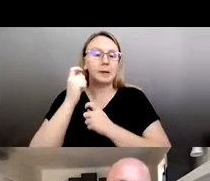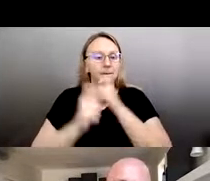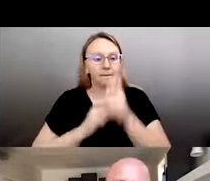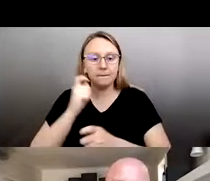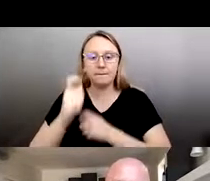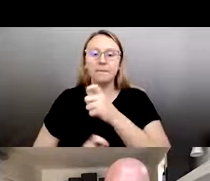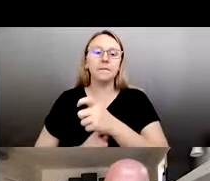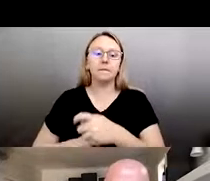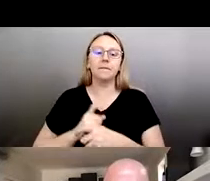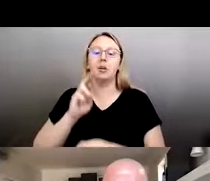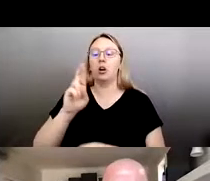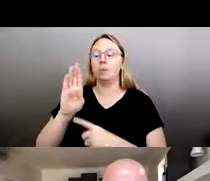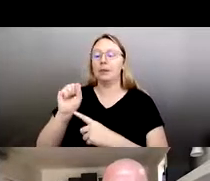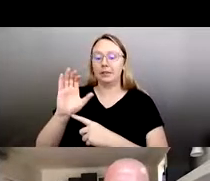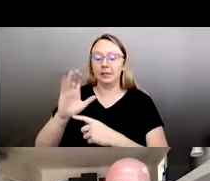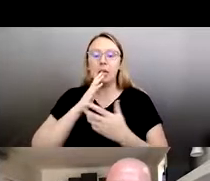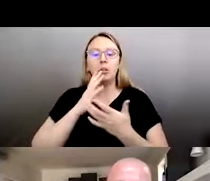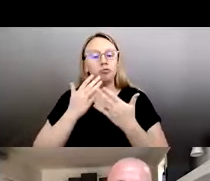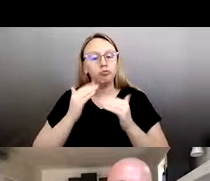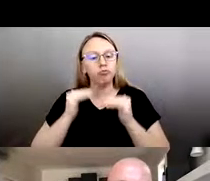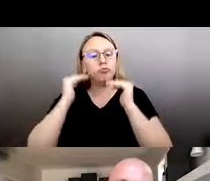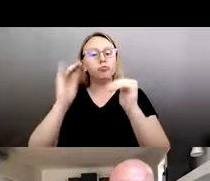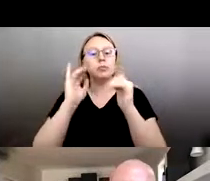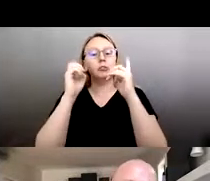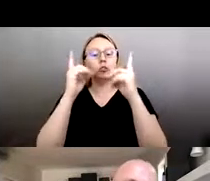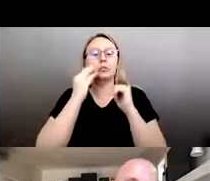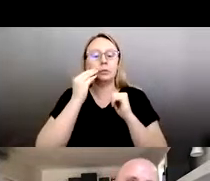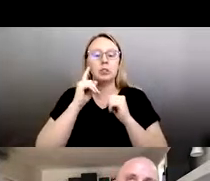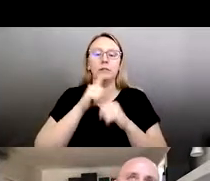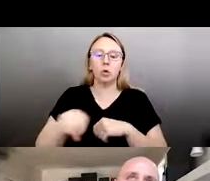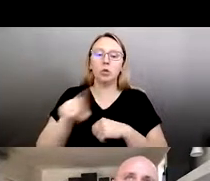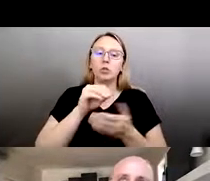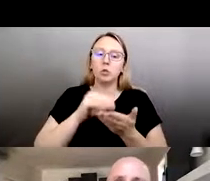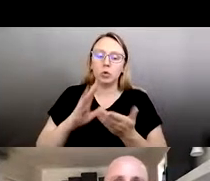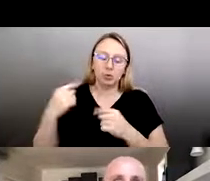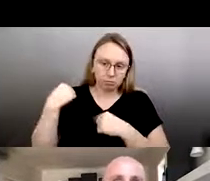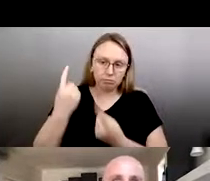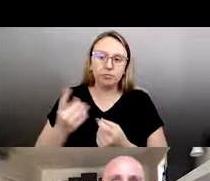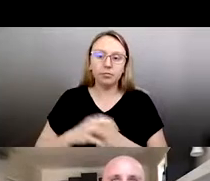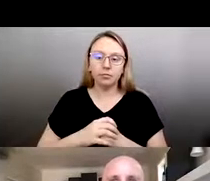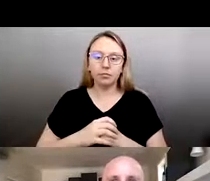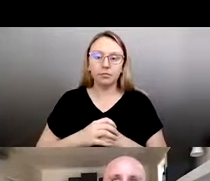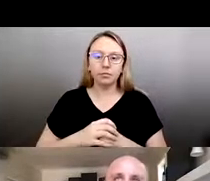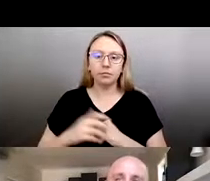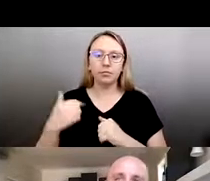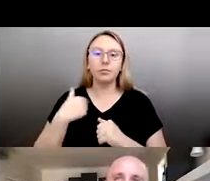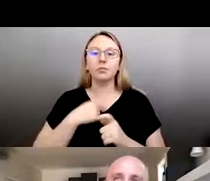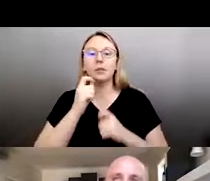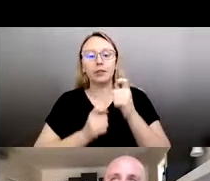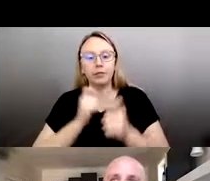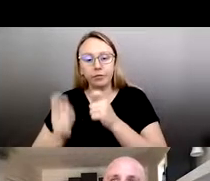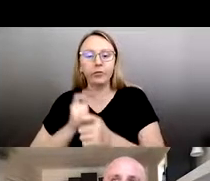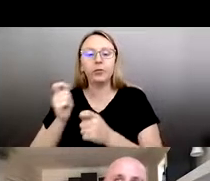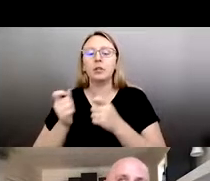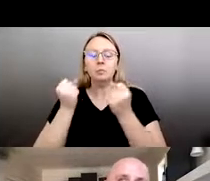RBSC has been used to enrich the educational experience of students for many years. We've given thousands and thousands of tours to thousands of